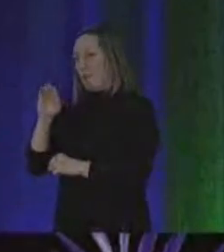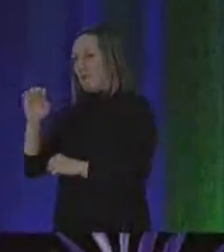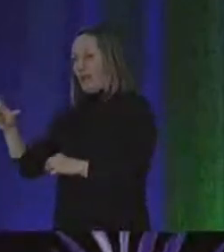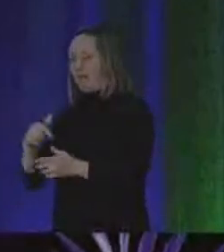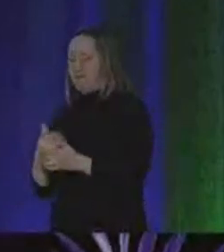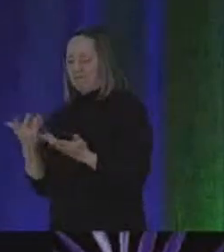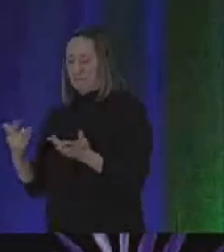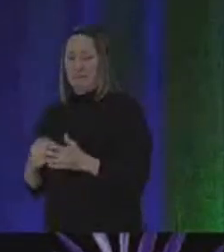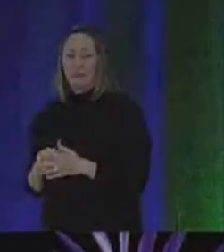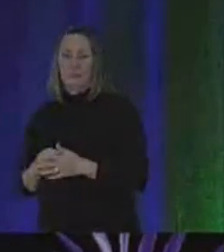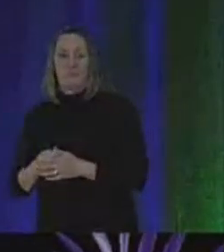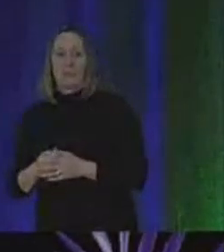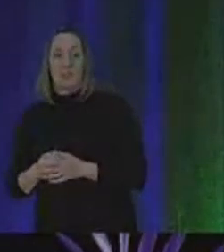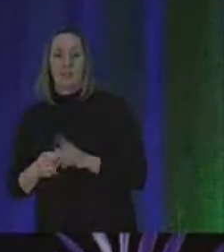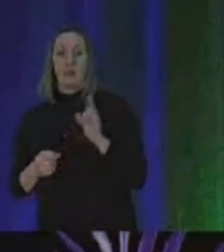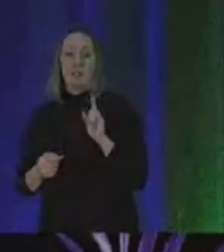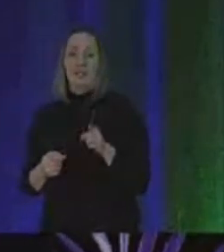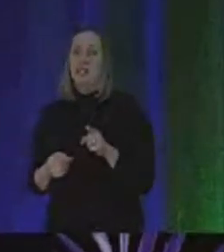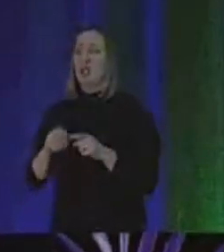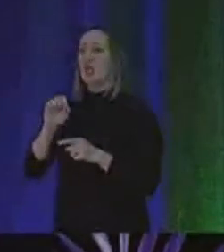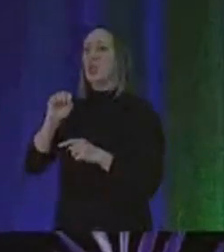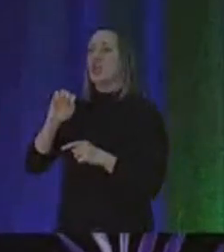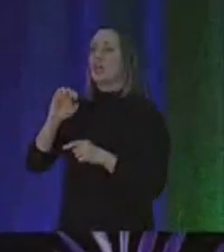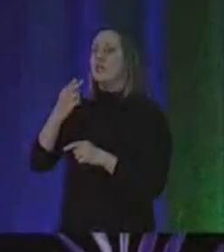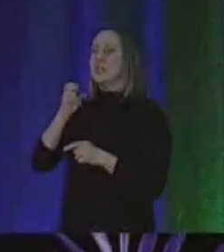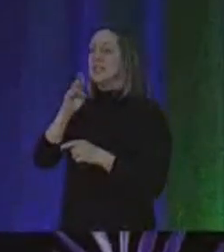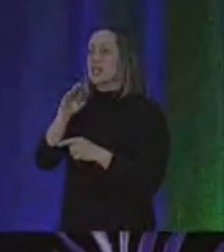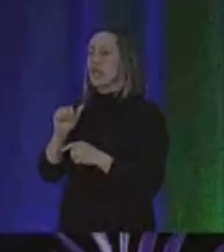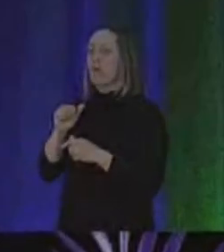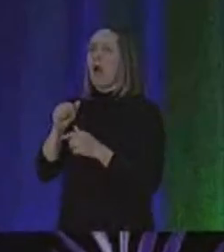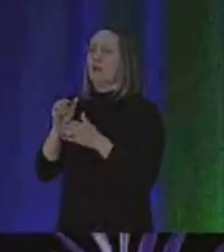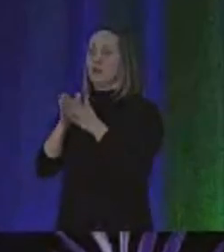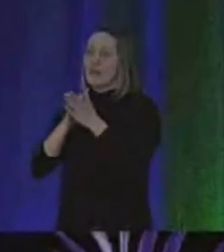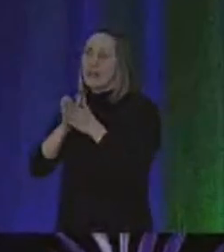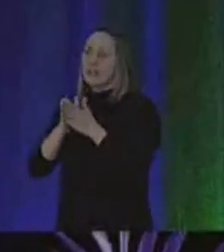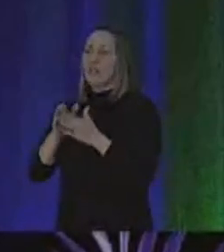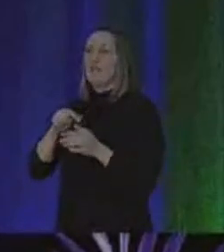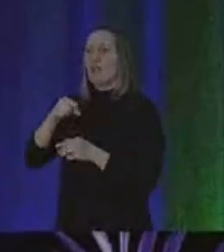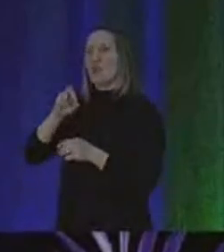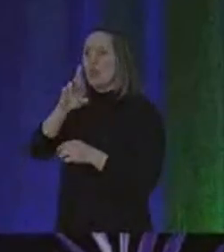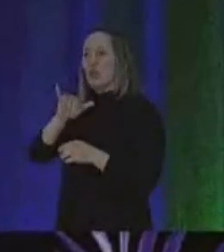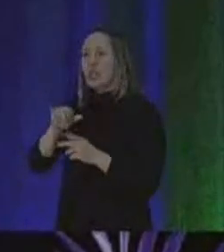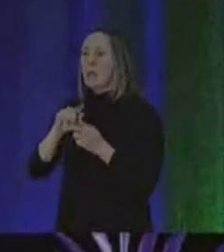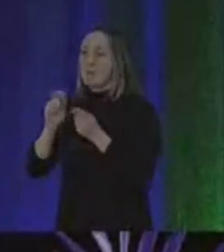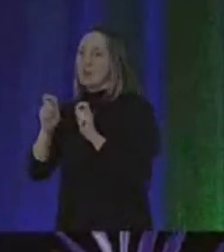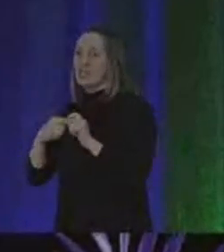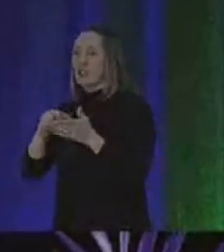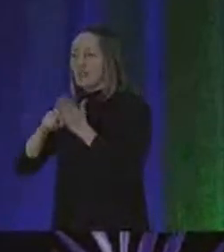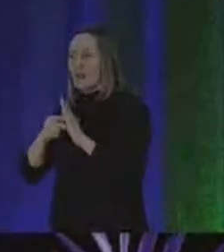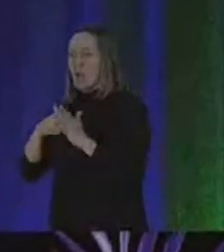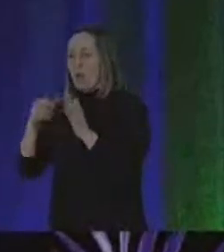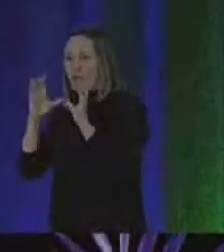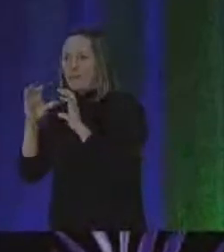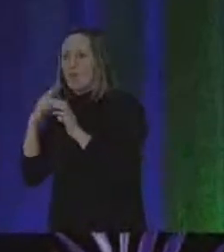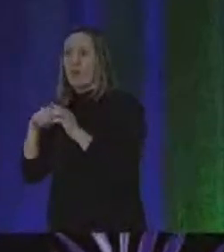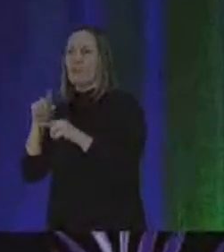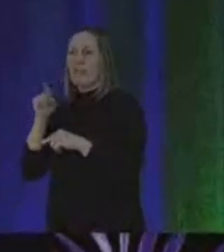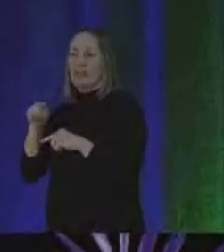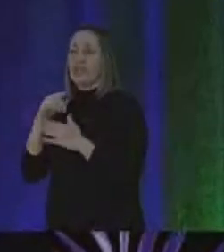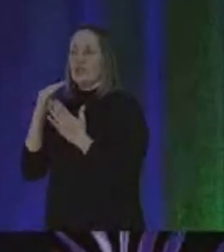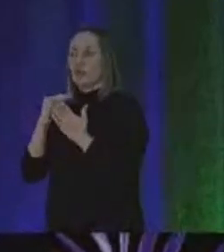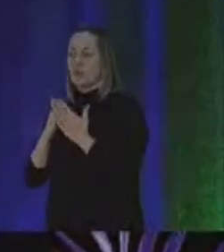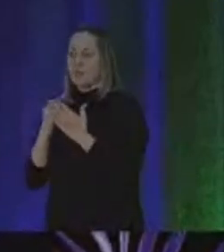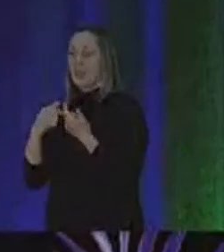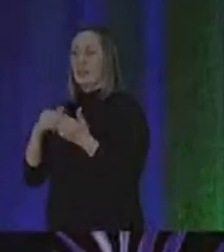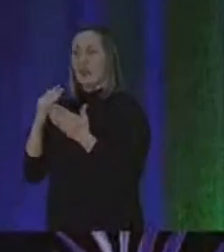But as you can see here, it's schema-driven, right? You have queries, you have mutations, you define what you're looking for. In this case, the recipe is an example of a